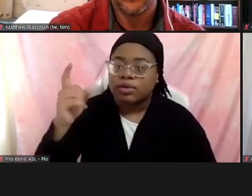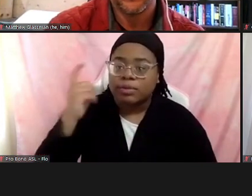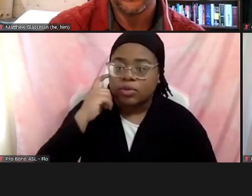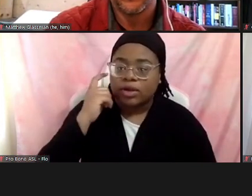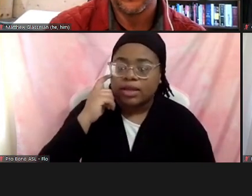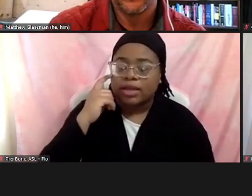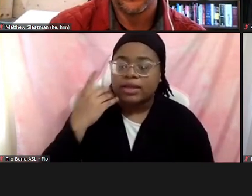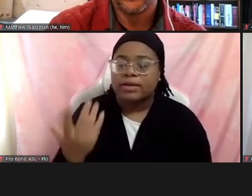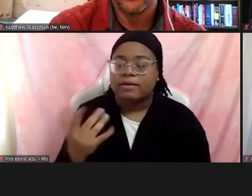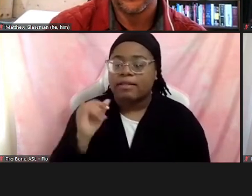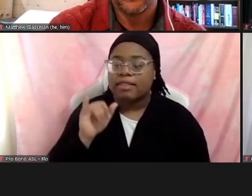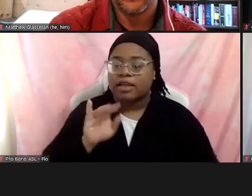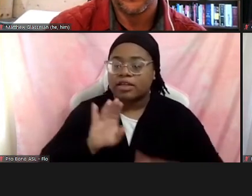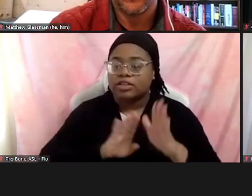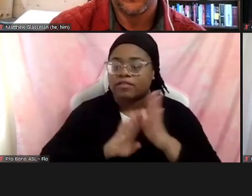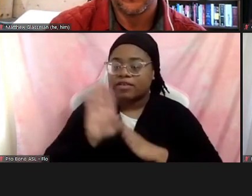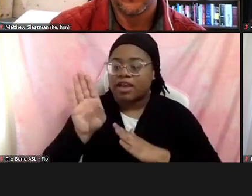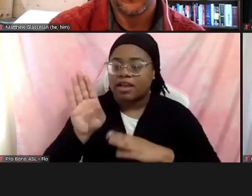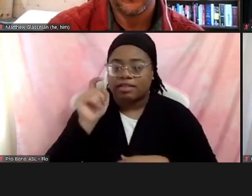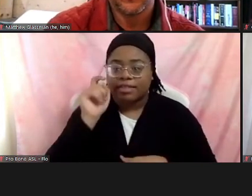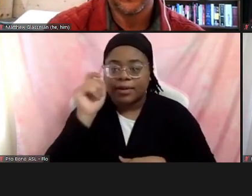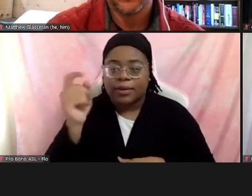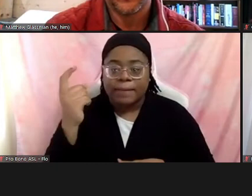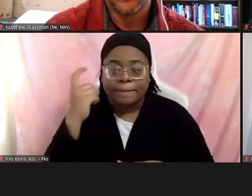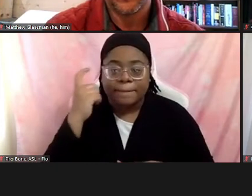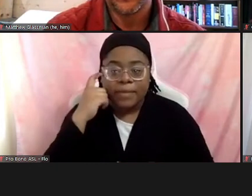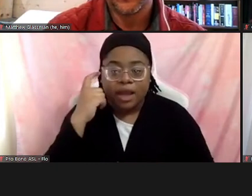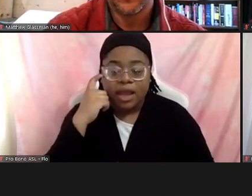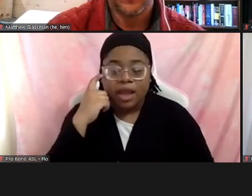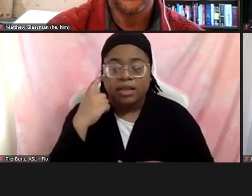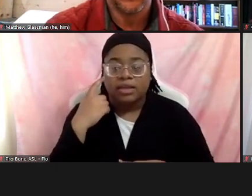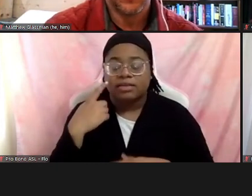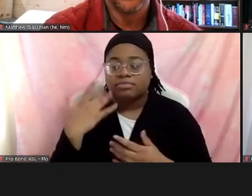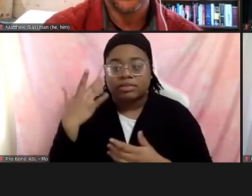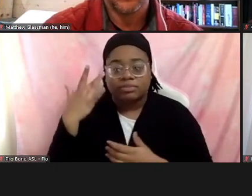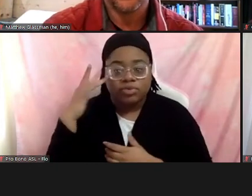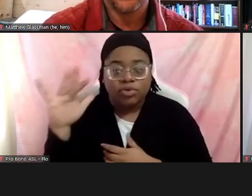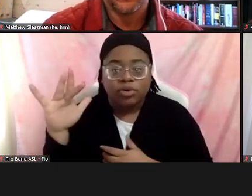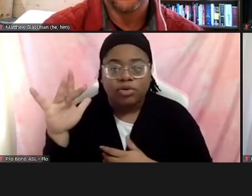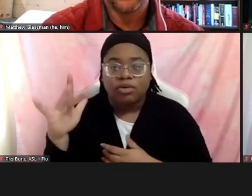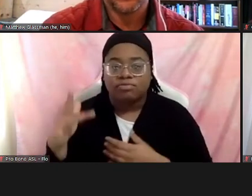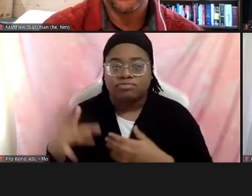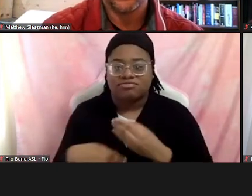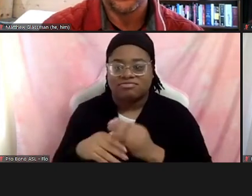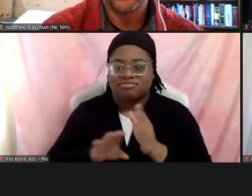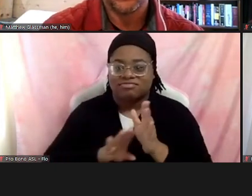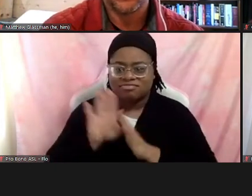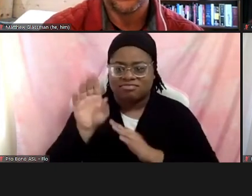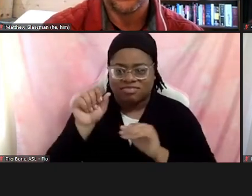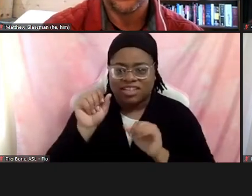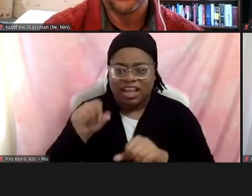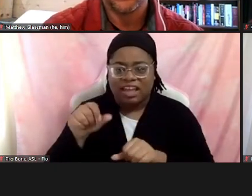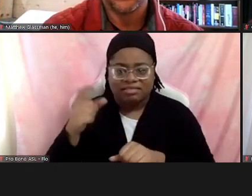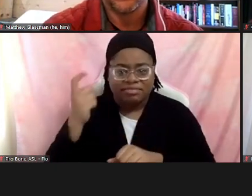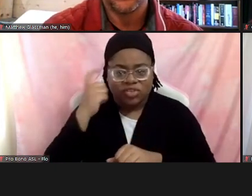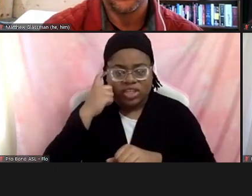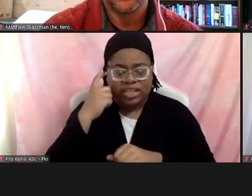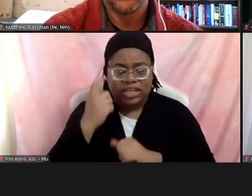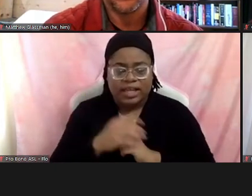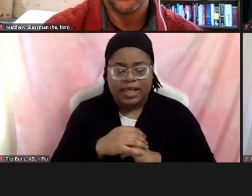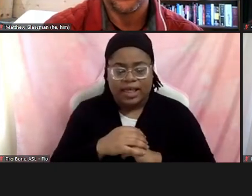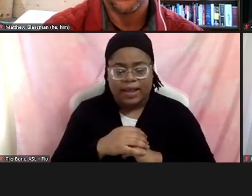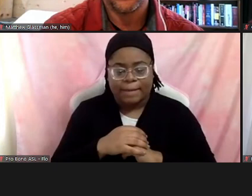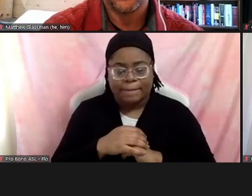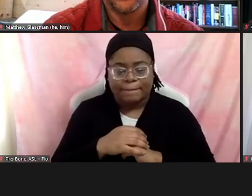It really develops the theory of mind, it develops the insula, it develops so many parts of the brain that if we do